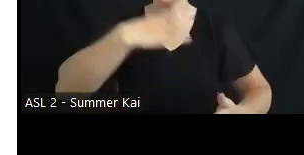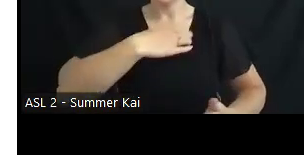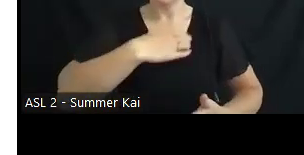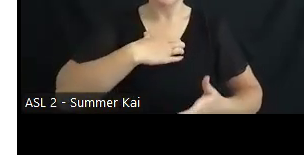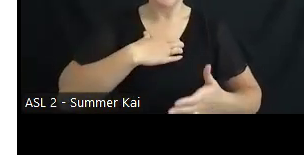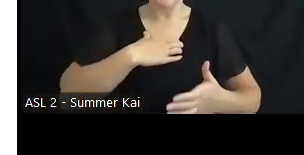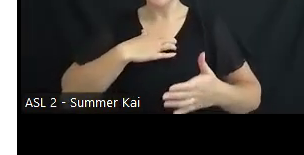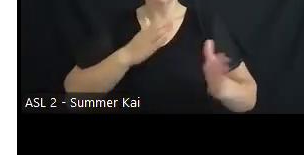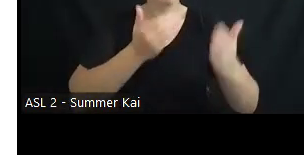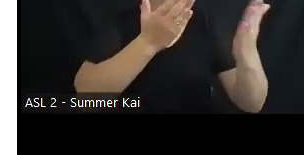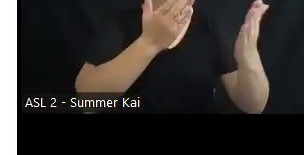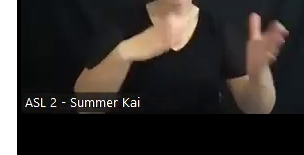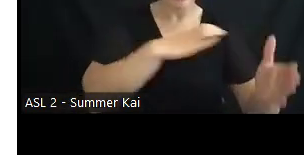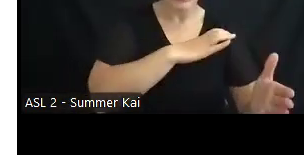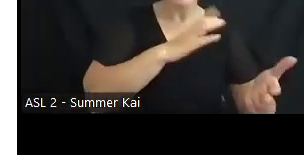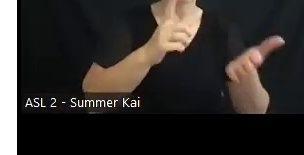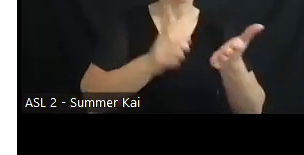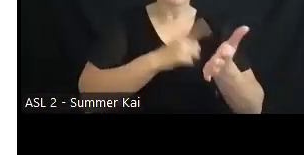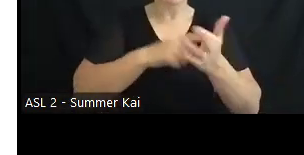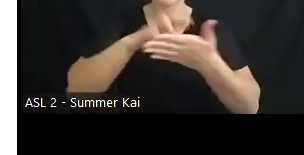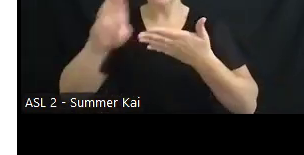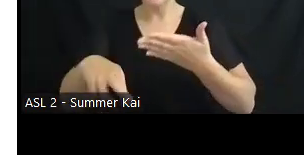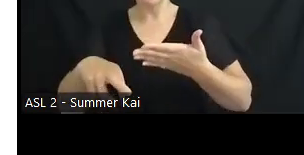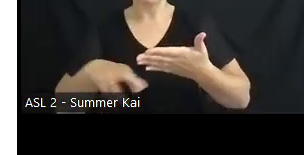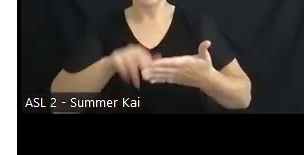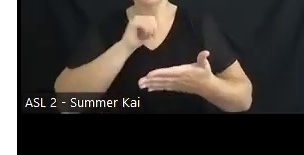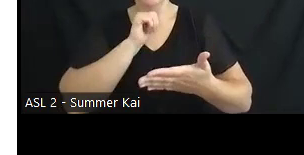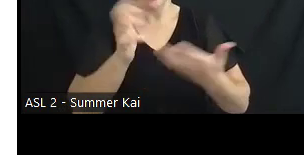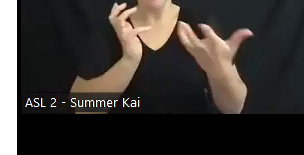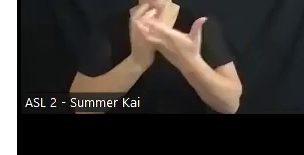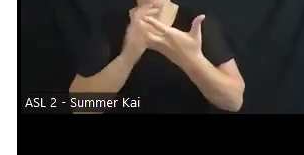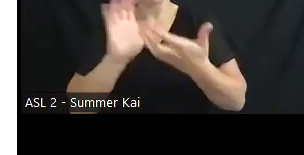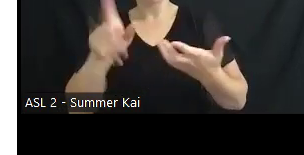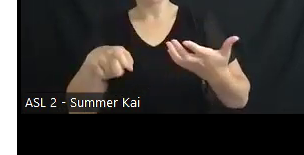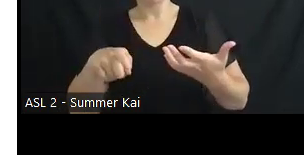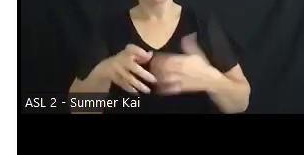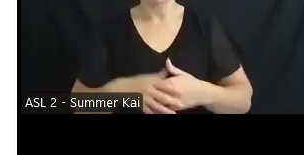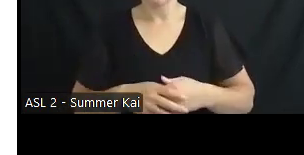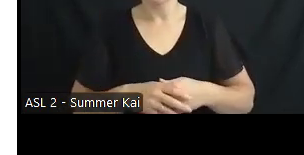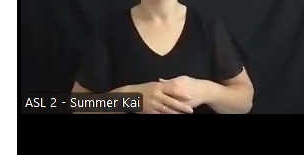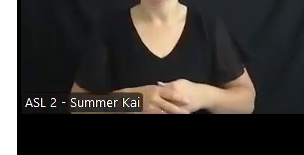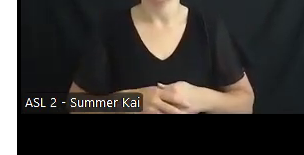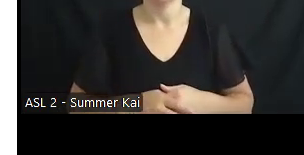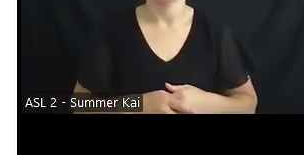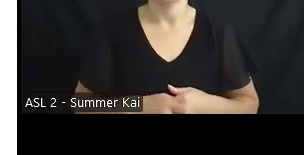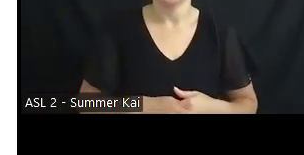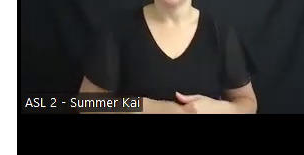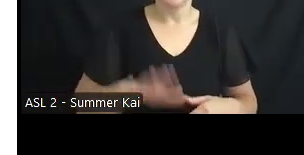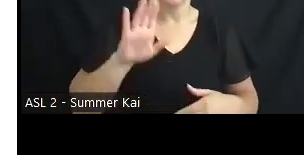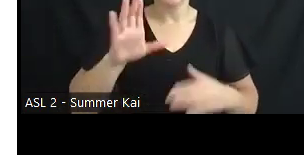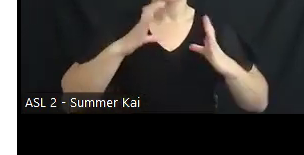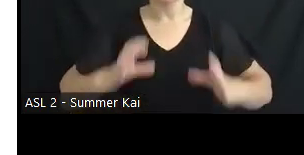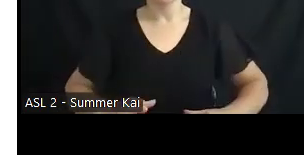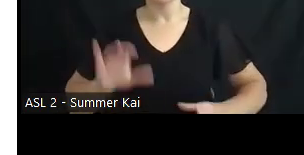committees, sometimes the outcome is not always great for them. And then also these consumers are also